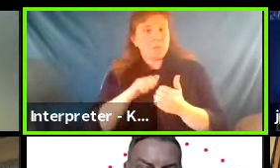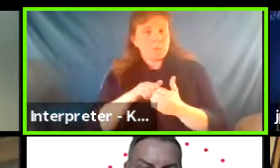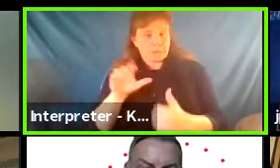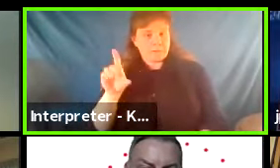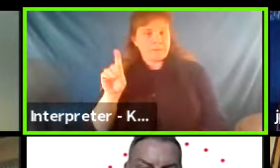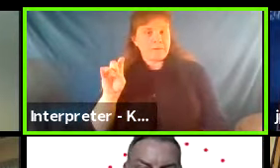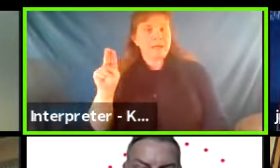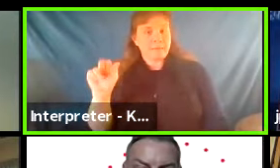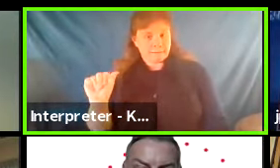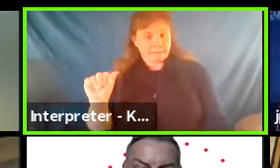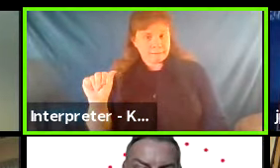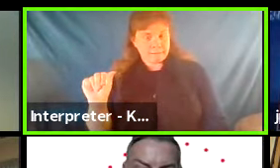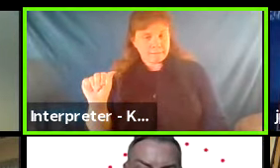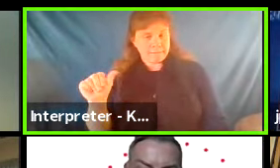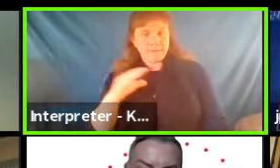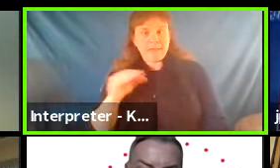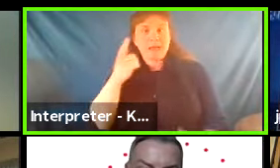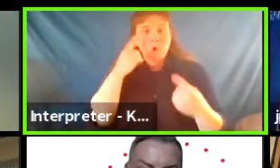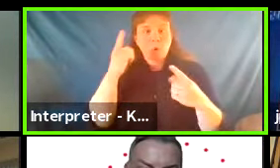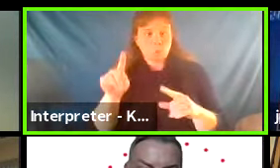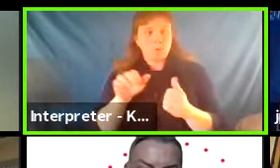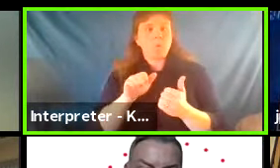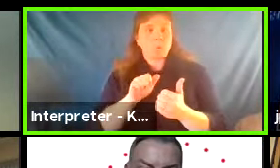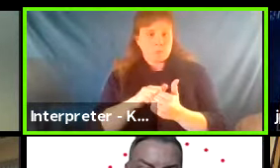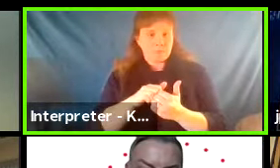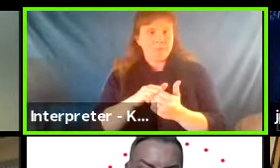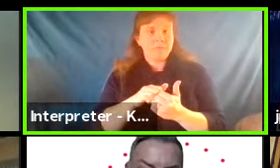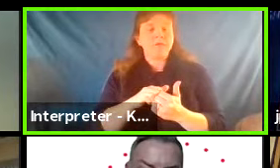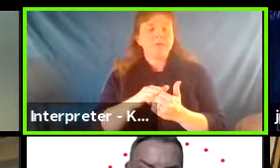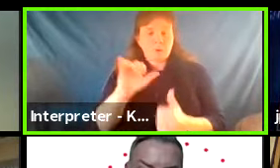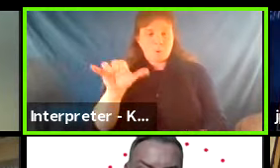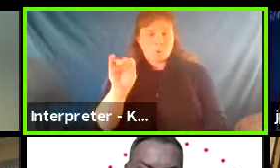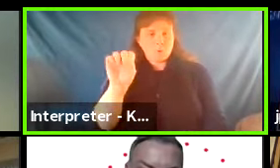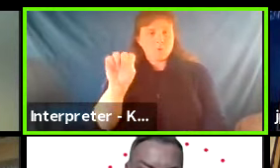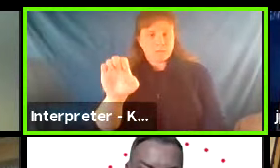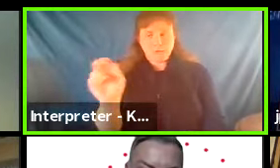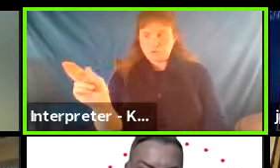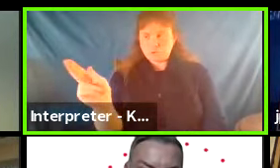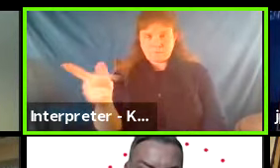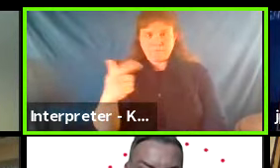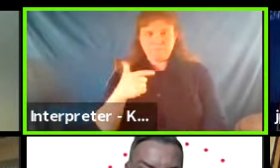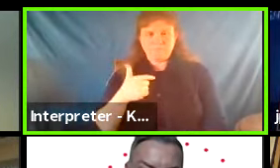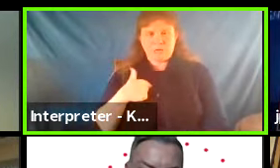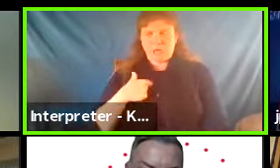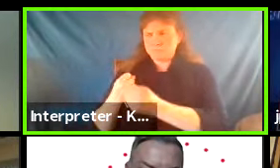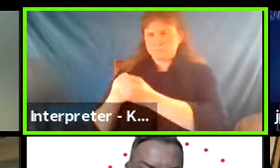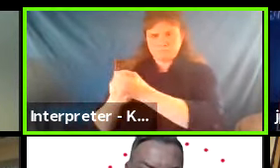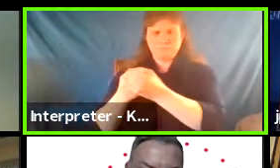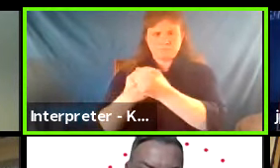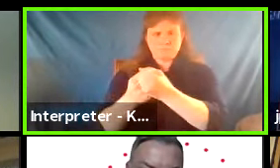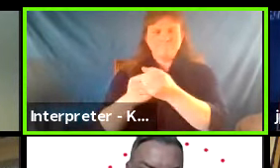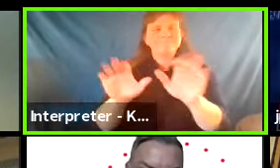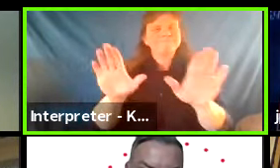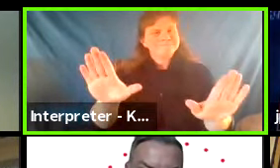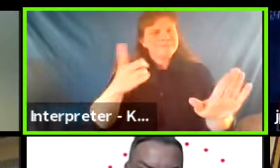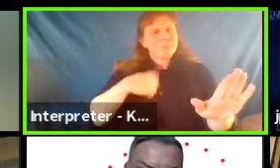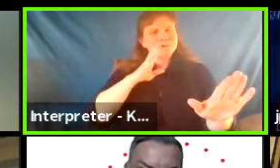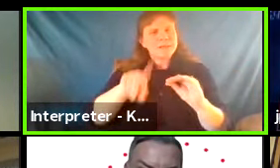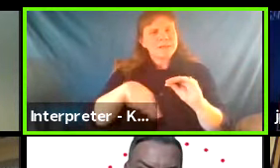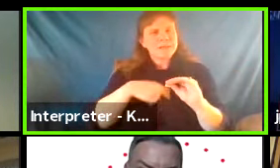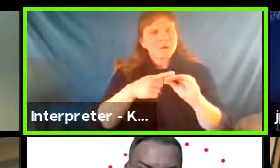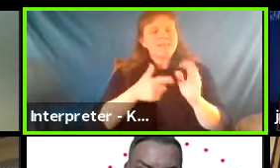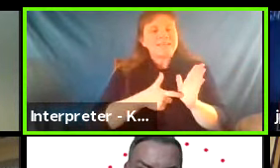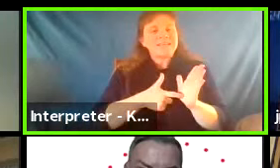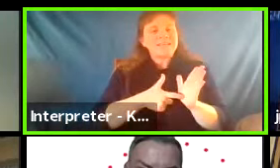and Mr. Padilla. We're talking about essential workers. We're talking about people